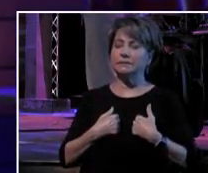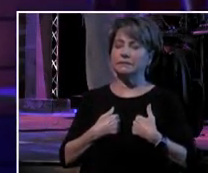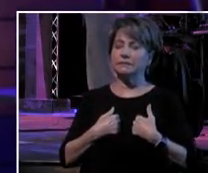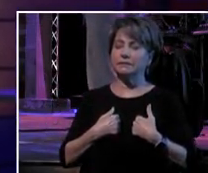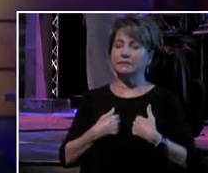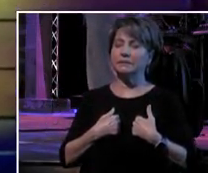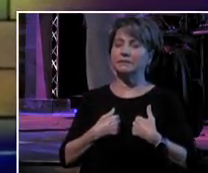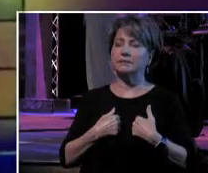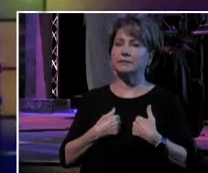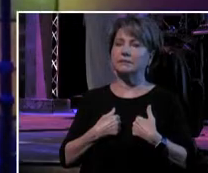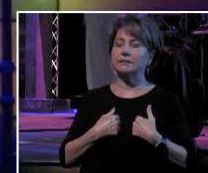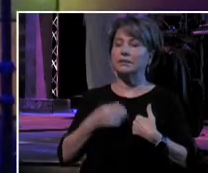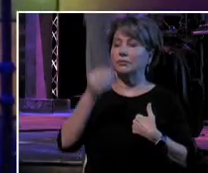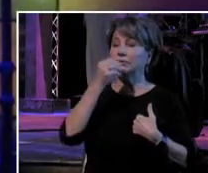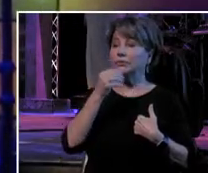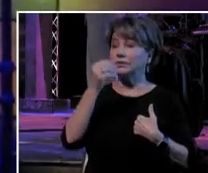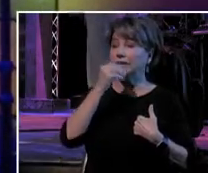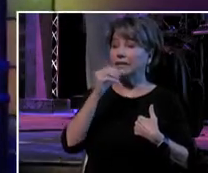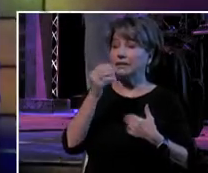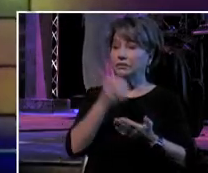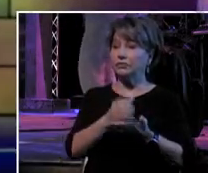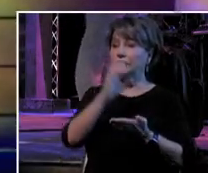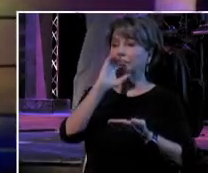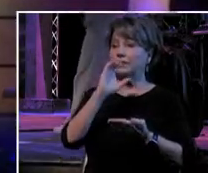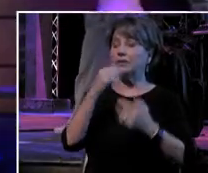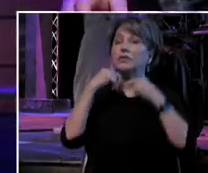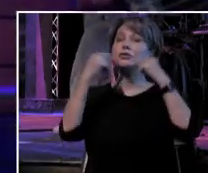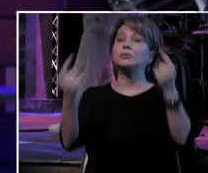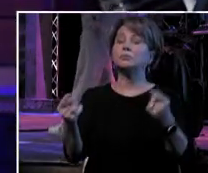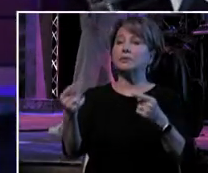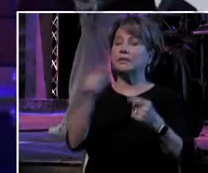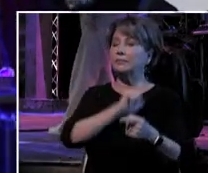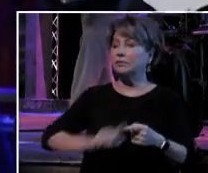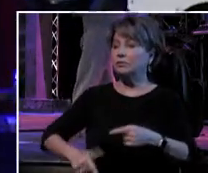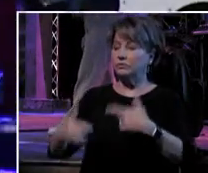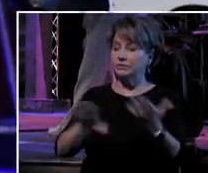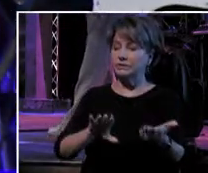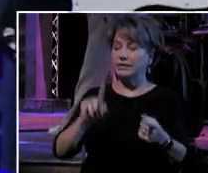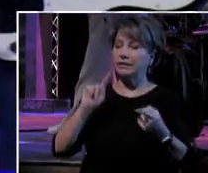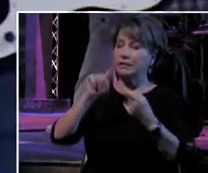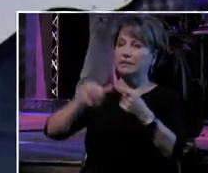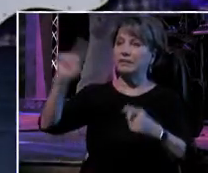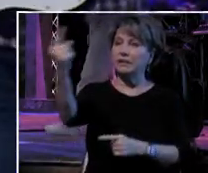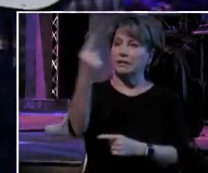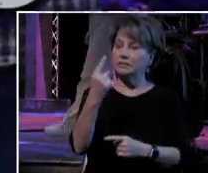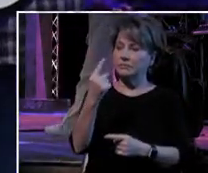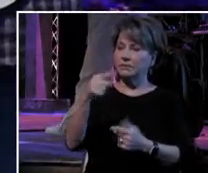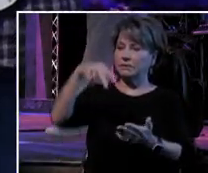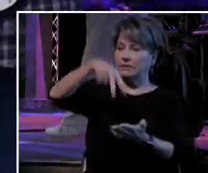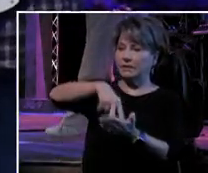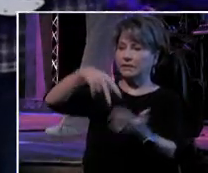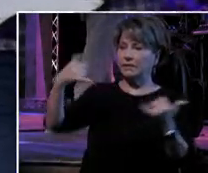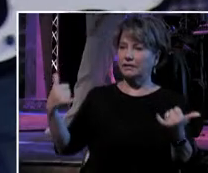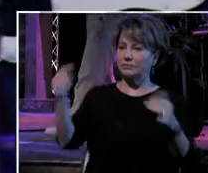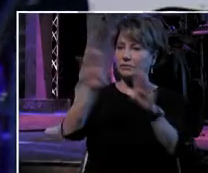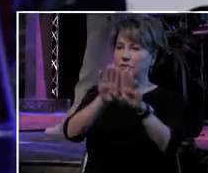For as often as you eat the bread and drink the cup, you proclaim the Lord's death until he comes." Would you stand with me as we close?